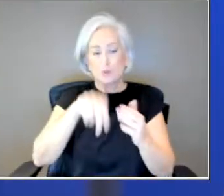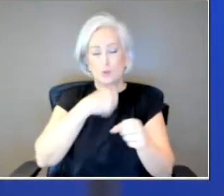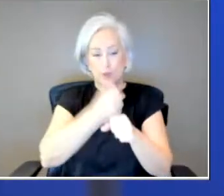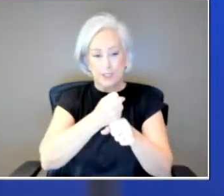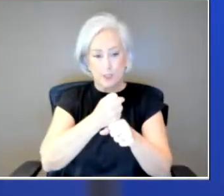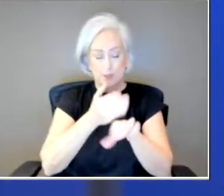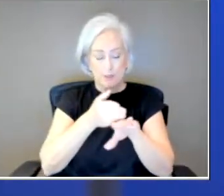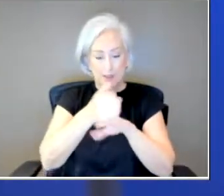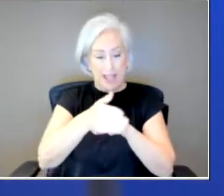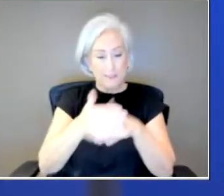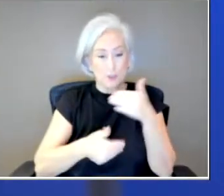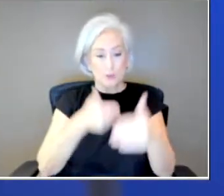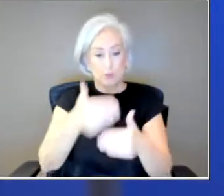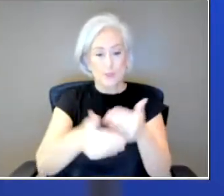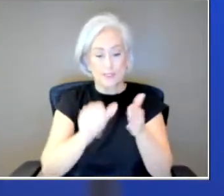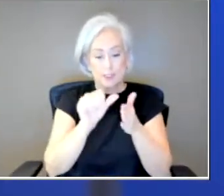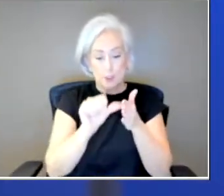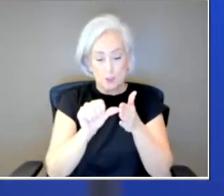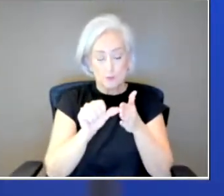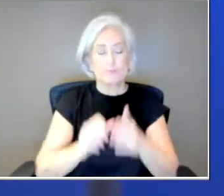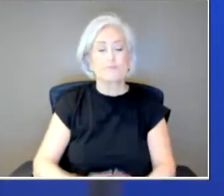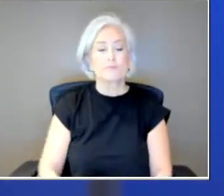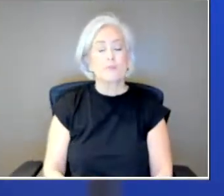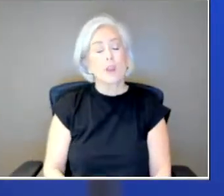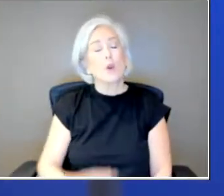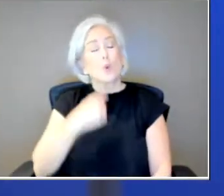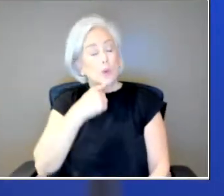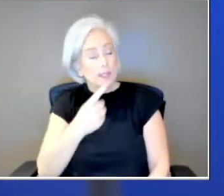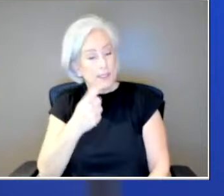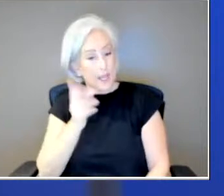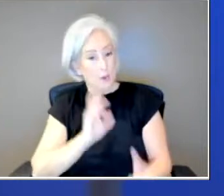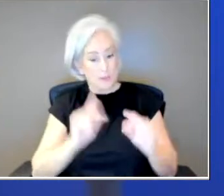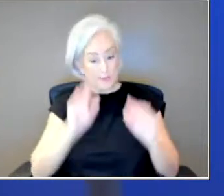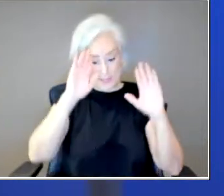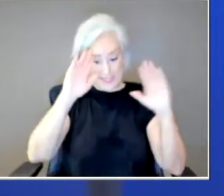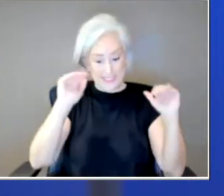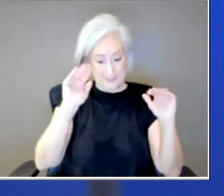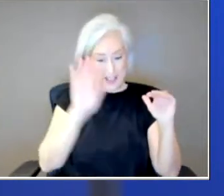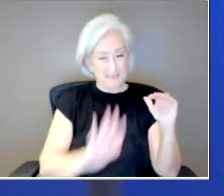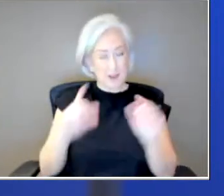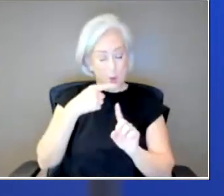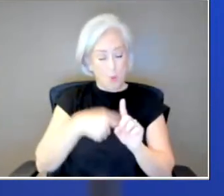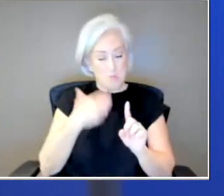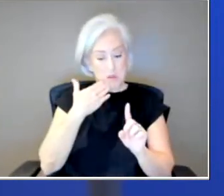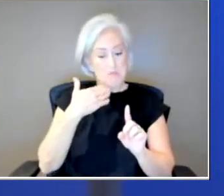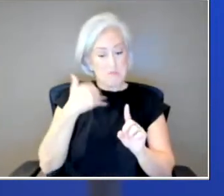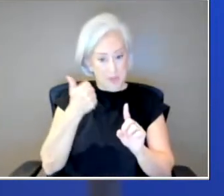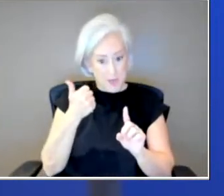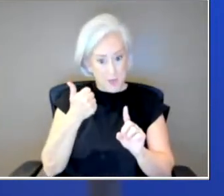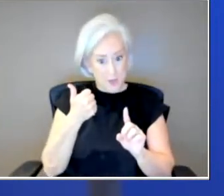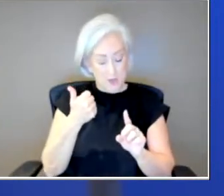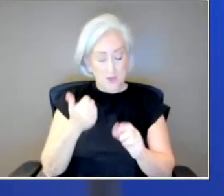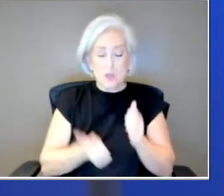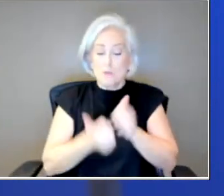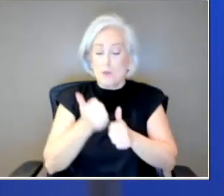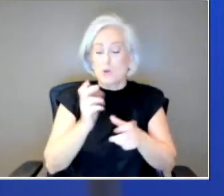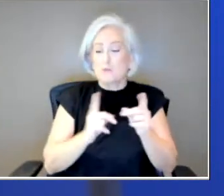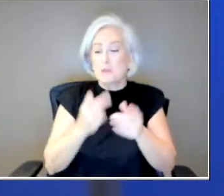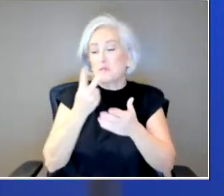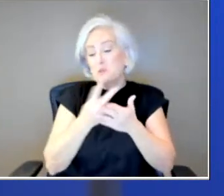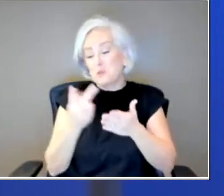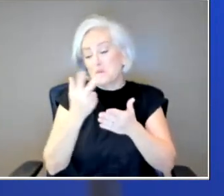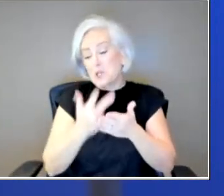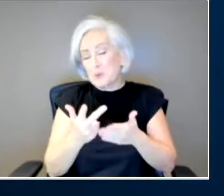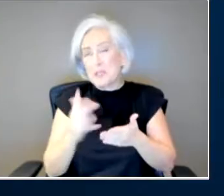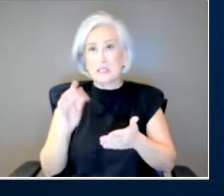So we tell people to expect it by a month. Most people within a couple weeks have started to feel better already, and some people even sooner than